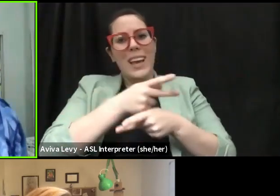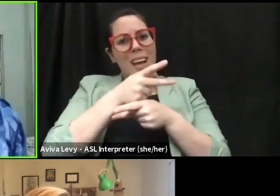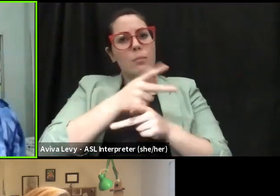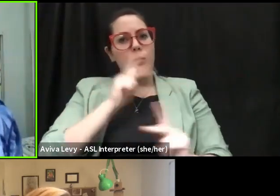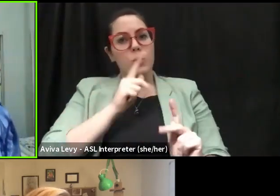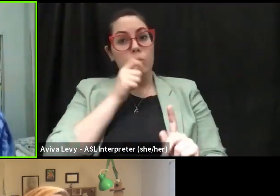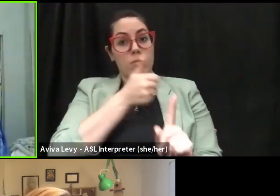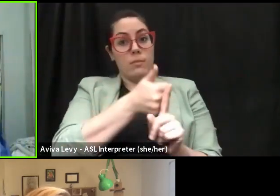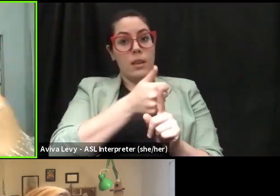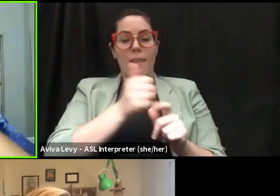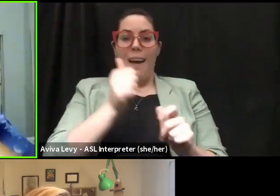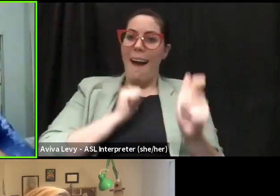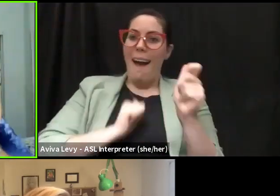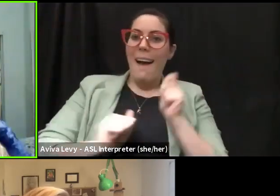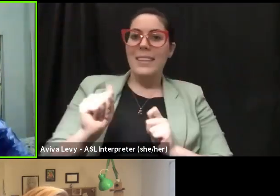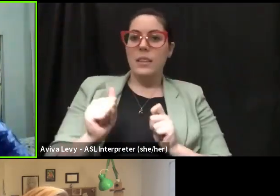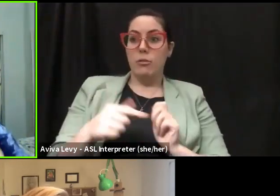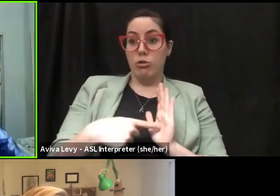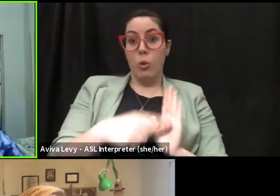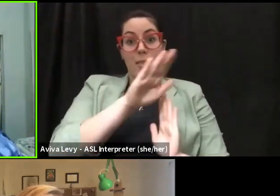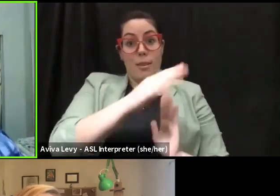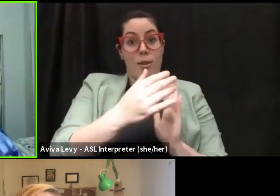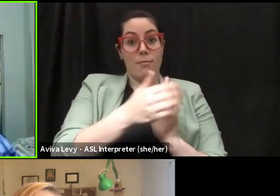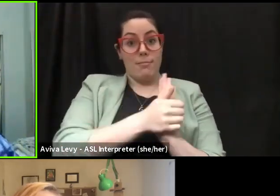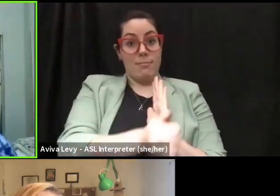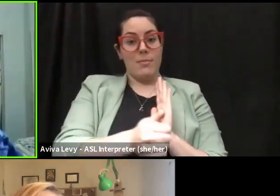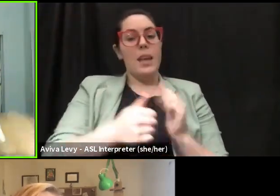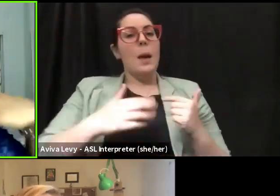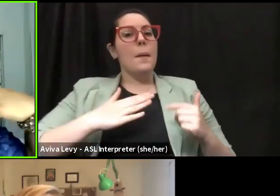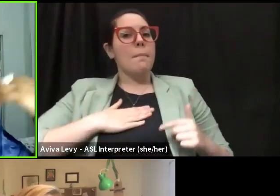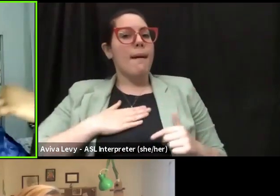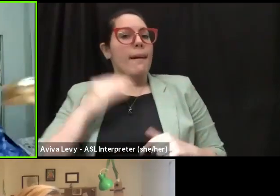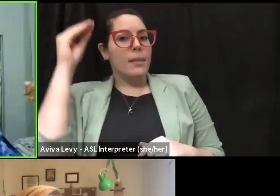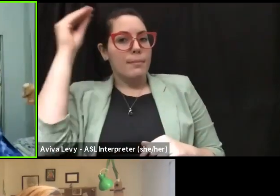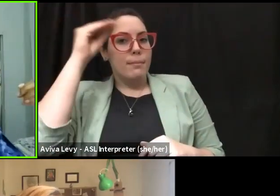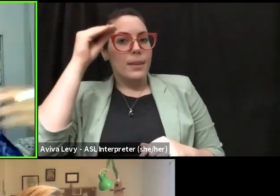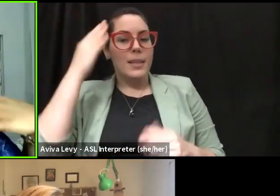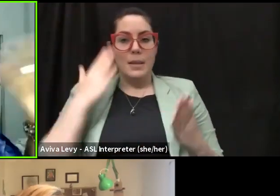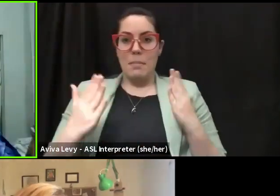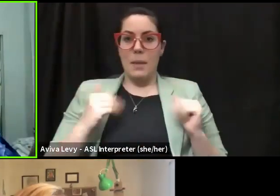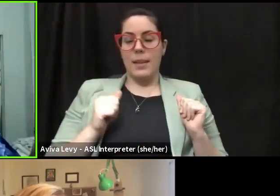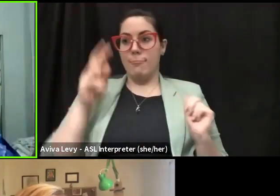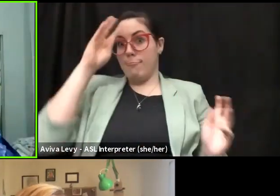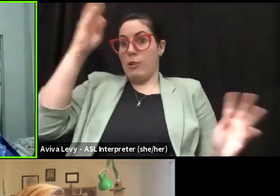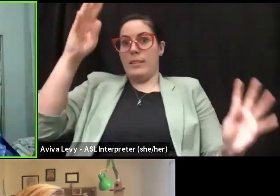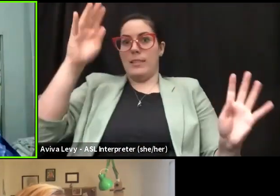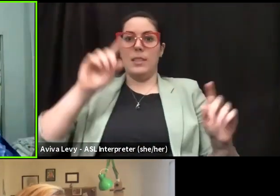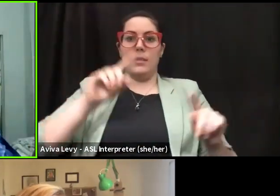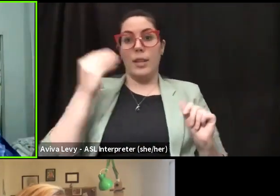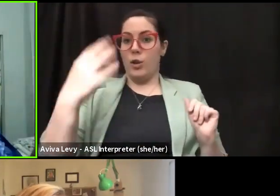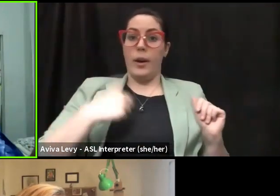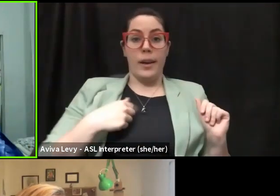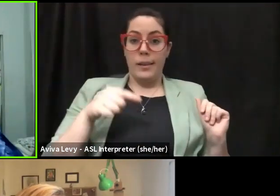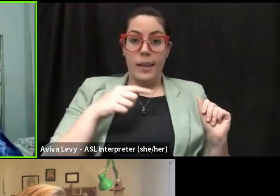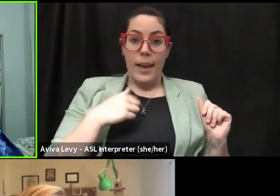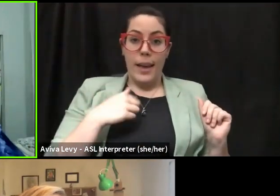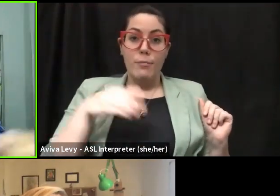acting and sharing their craft, I venture to say, and this might be a little radical, but hello, I'm wearing blue